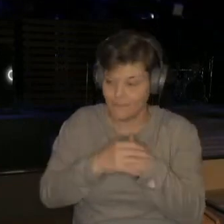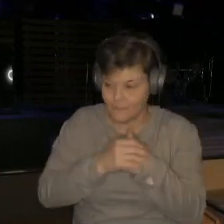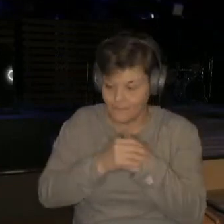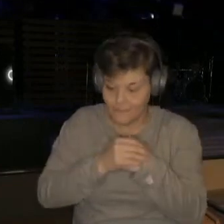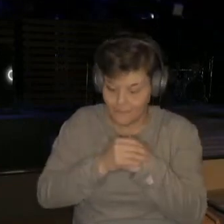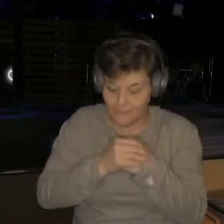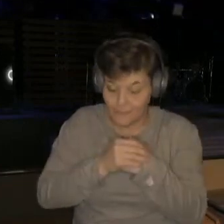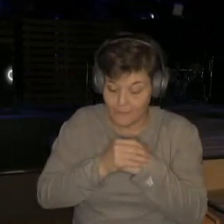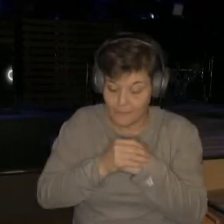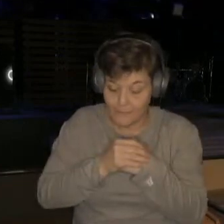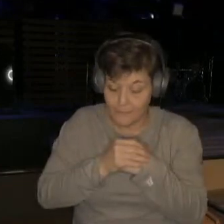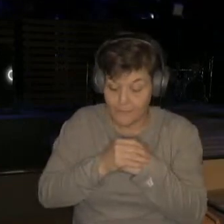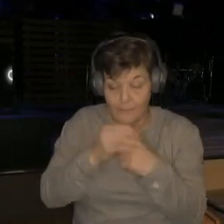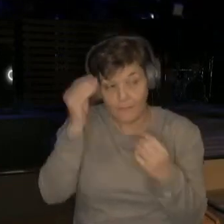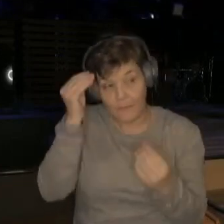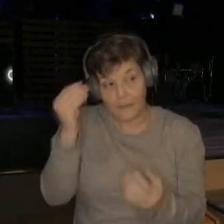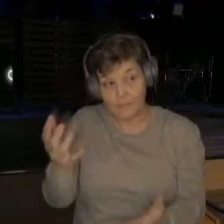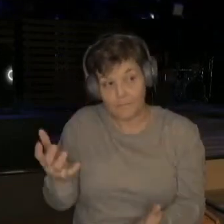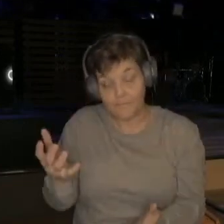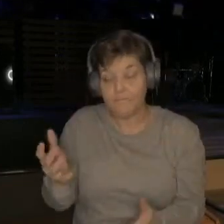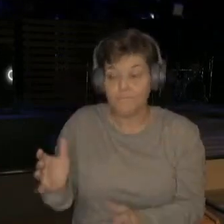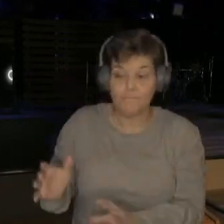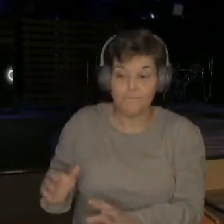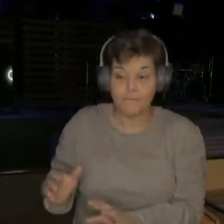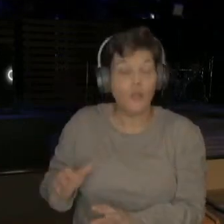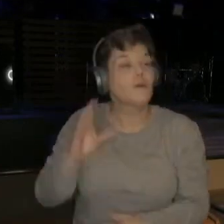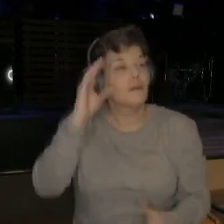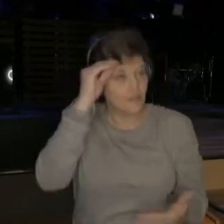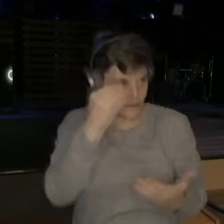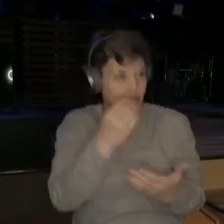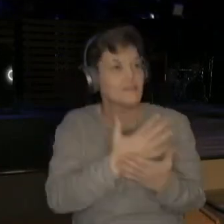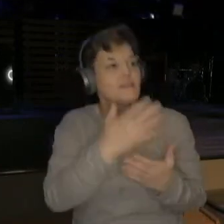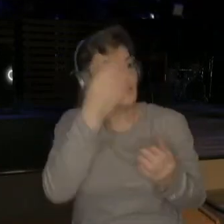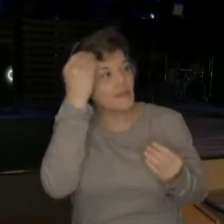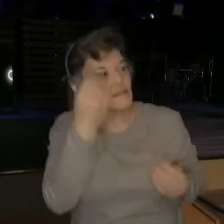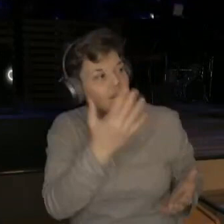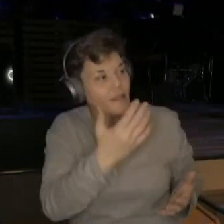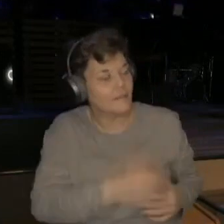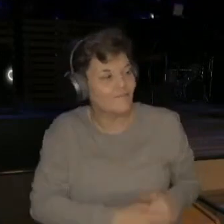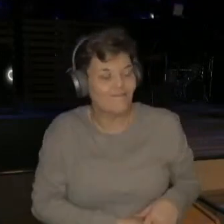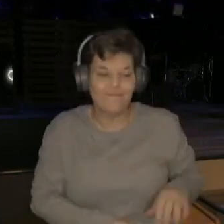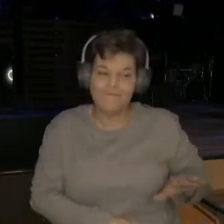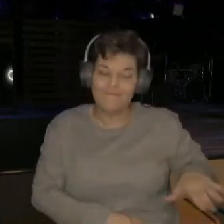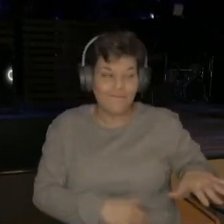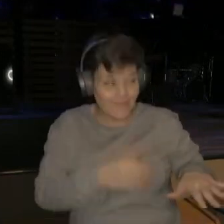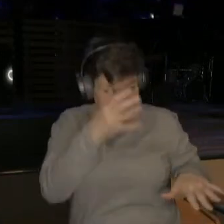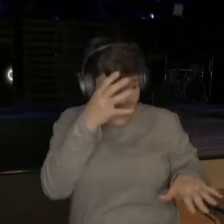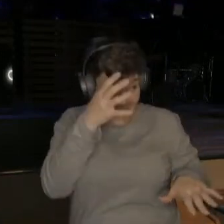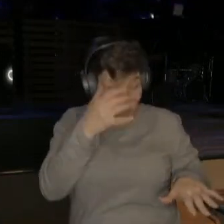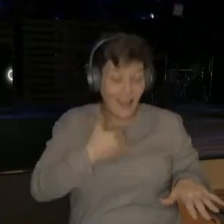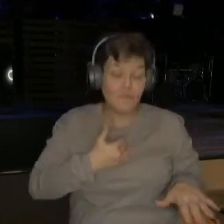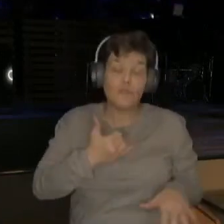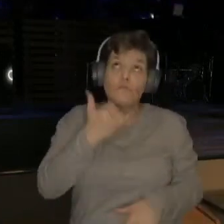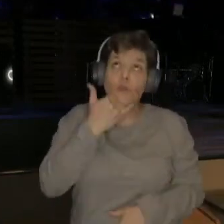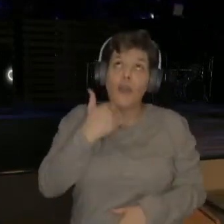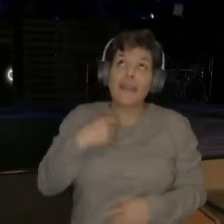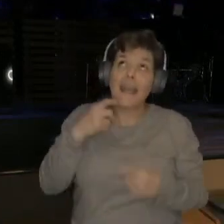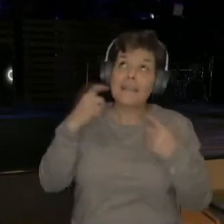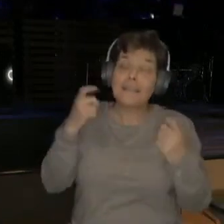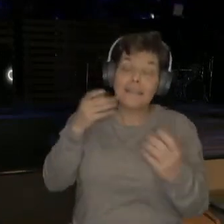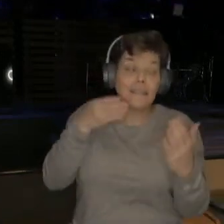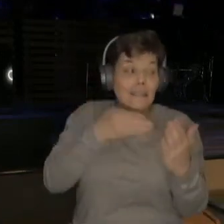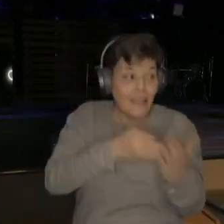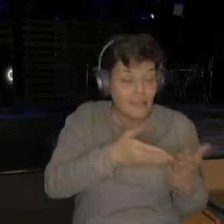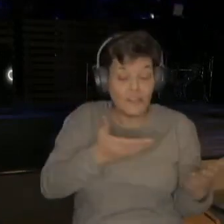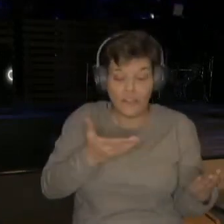Then he said, the son said, Father, I was wrong. I have sinned against you, and I could